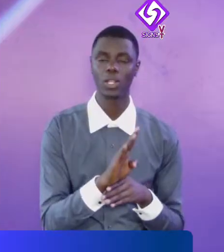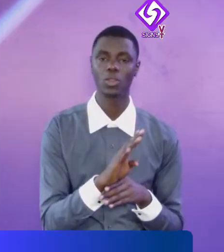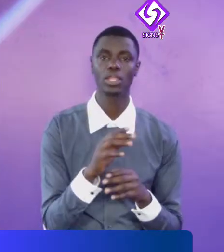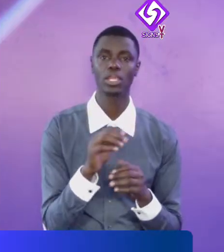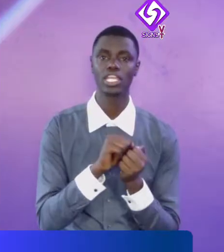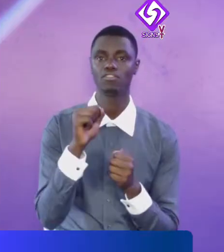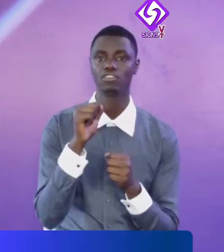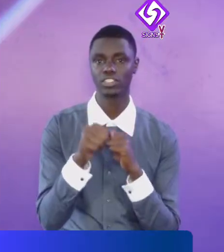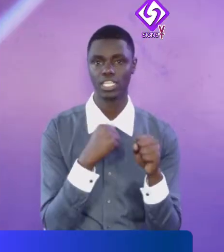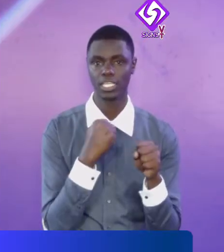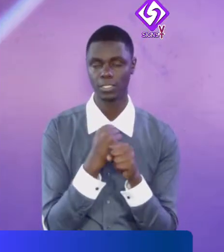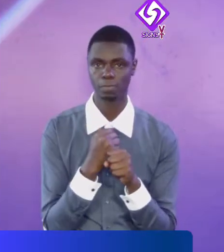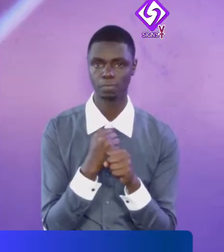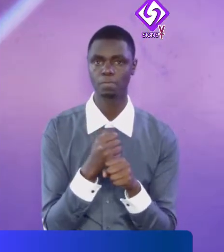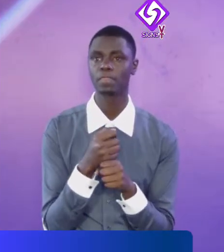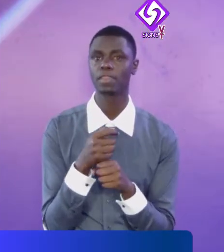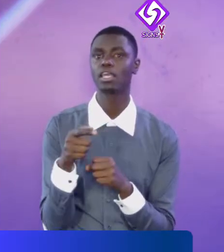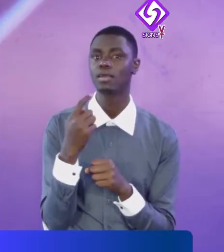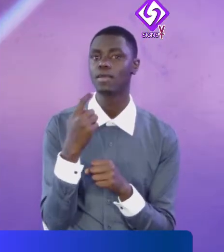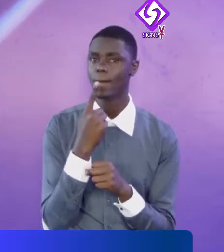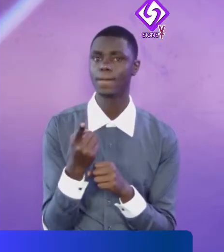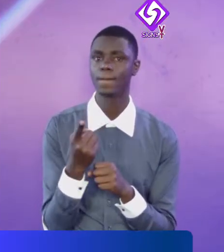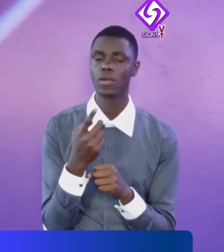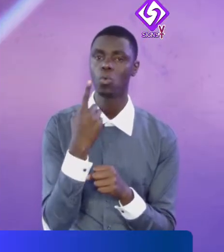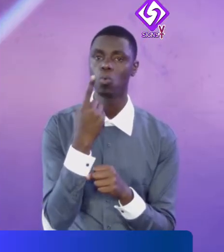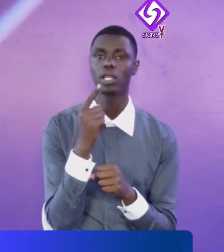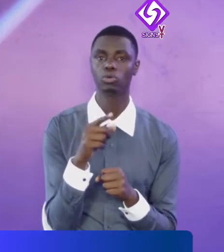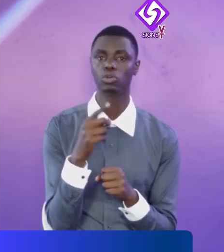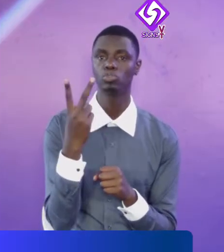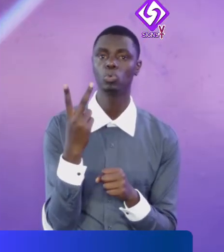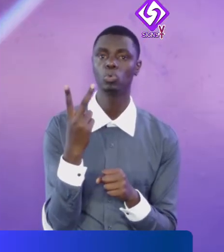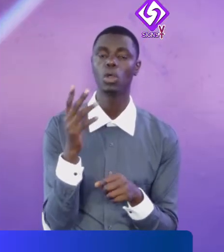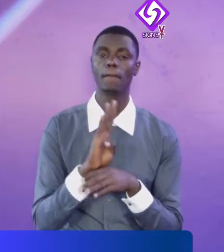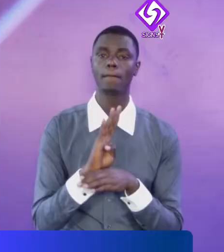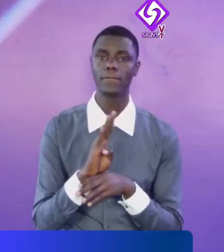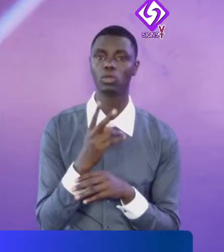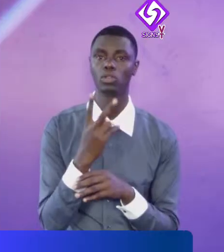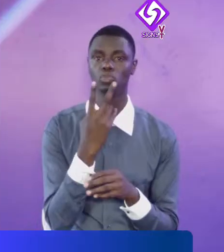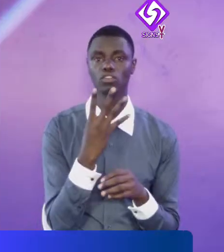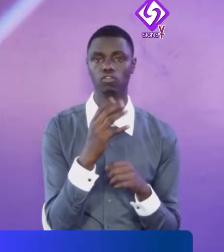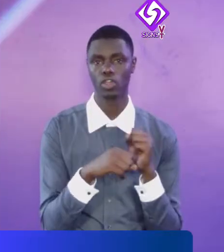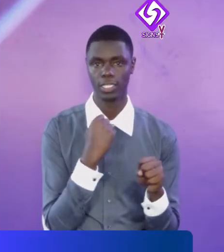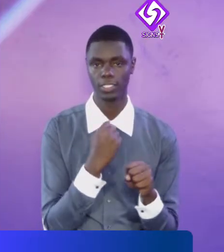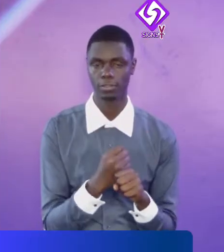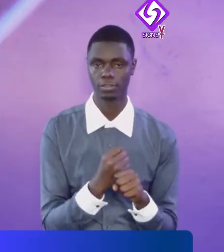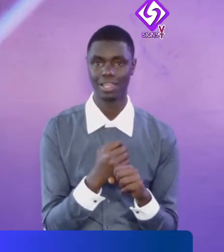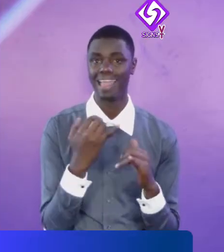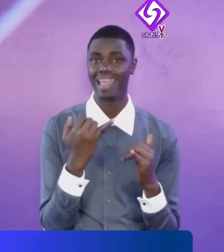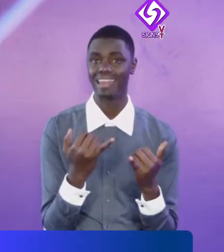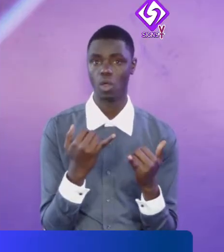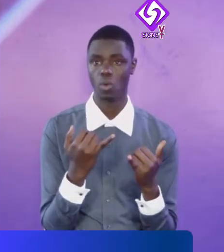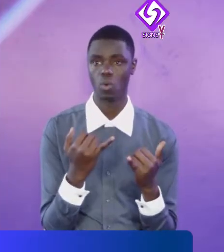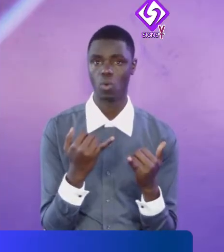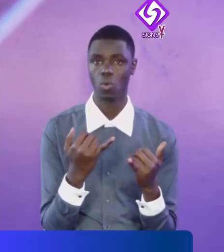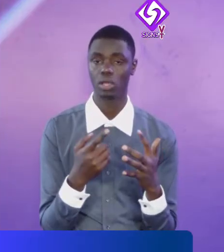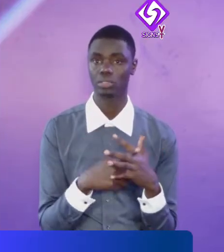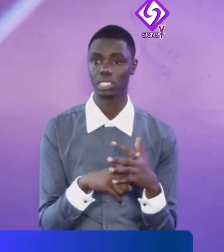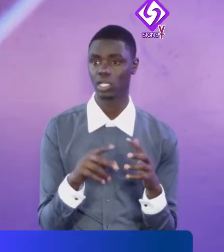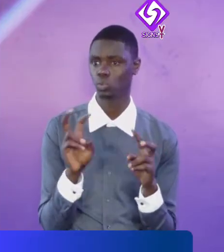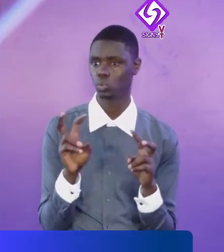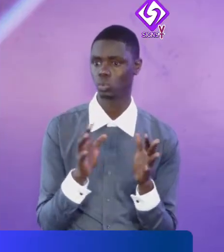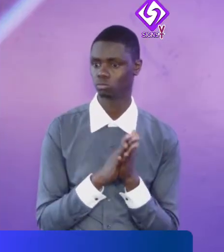15 years. This guy gobbled 1.2 billion in 24 years. Now, these numbers start now looking